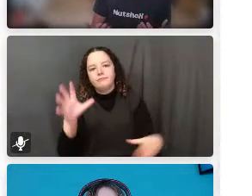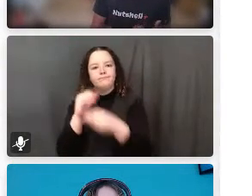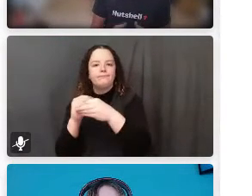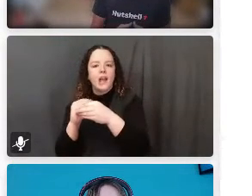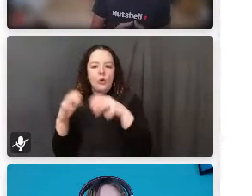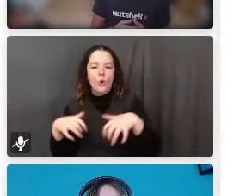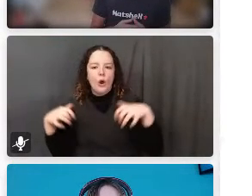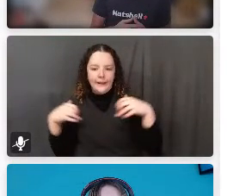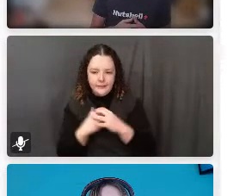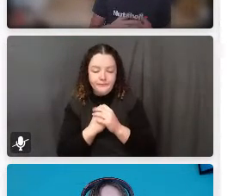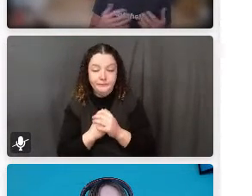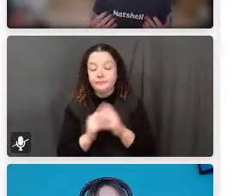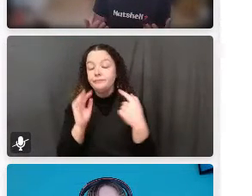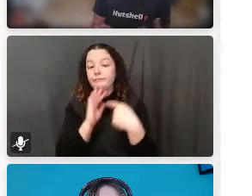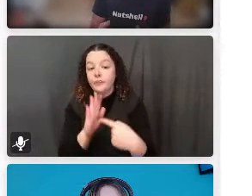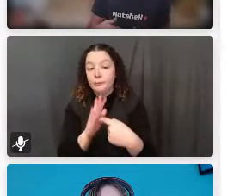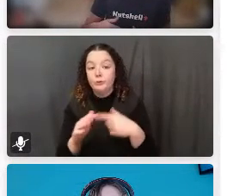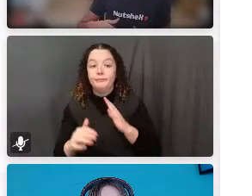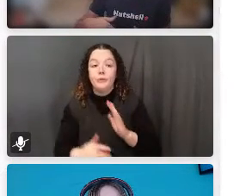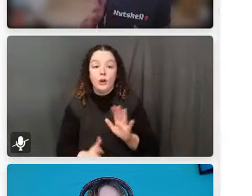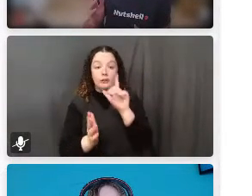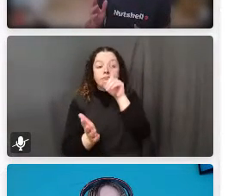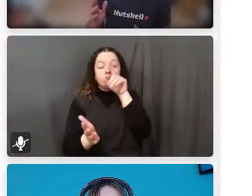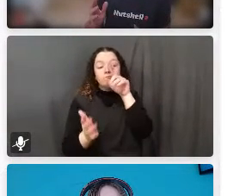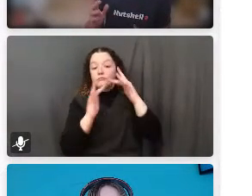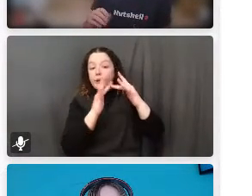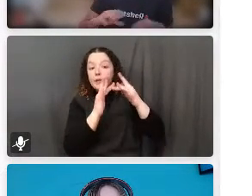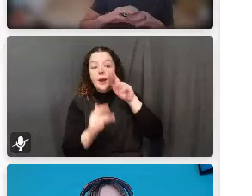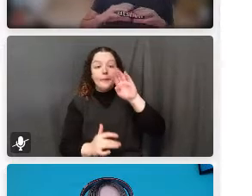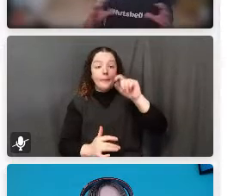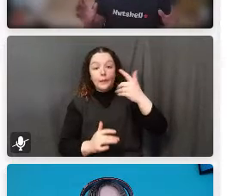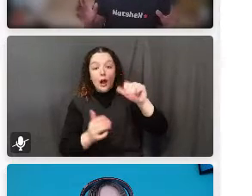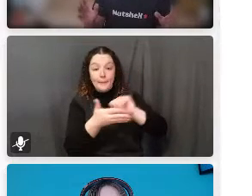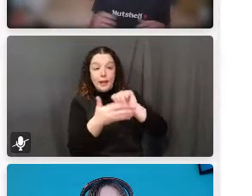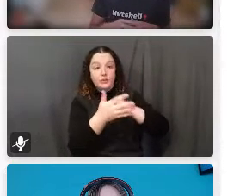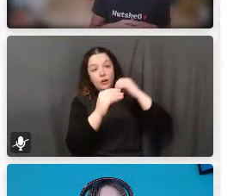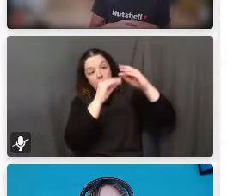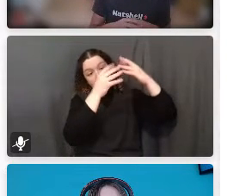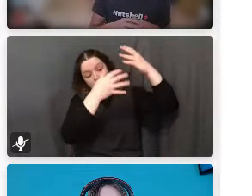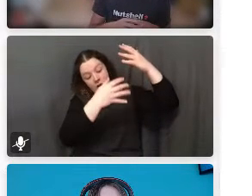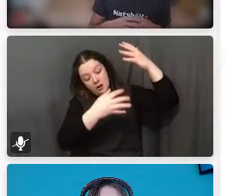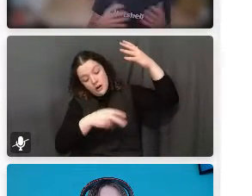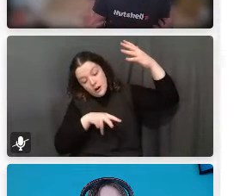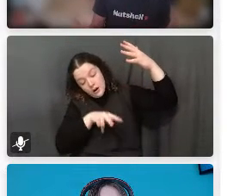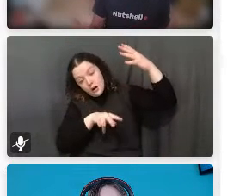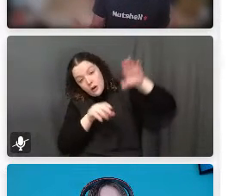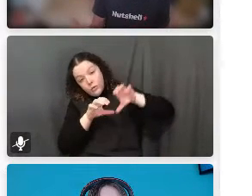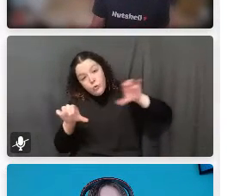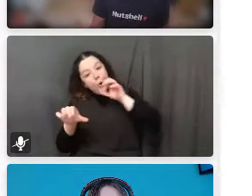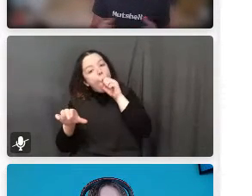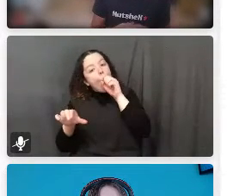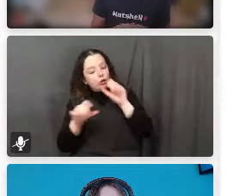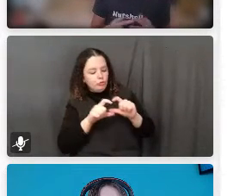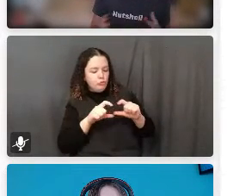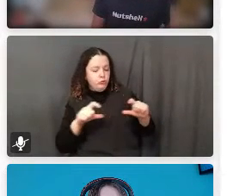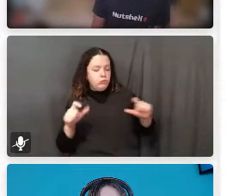our website, if you go to most of our blog pages, you can scroll all the way down to the bottom. You'll see an orange banner that says "Sign up to subscribe